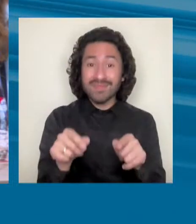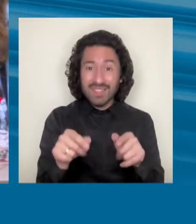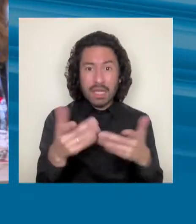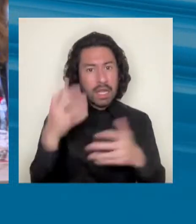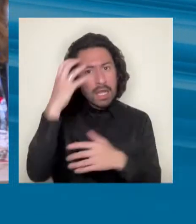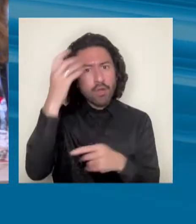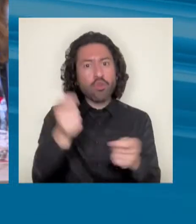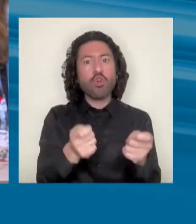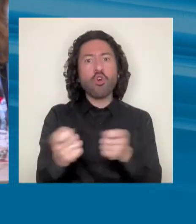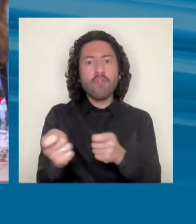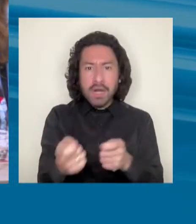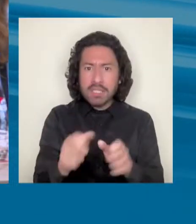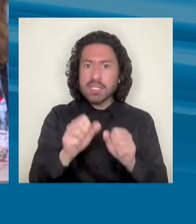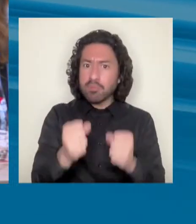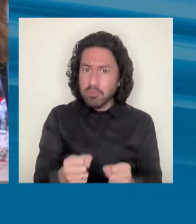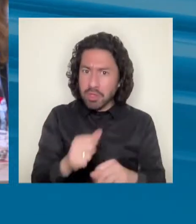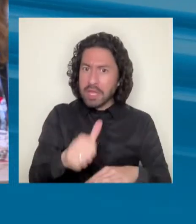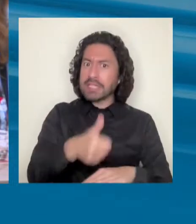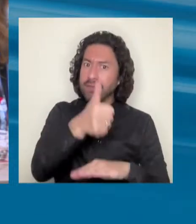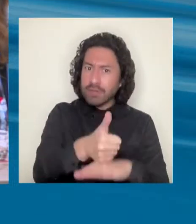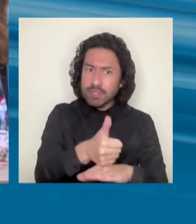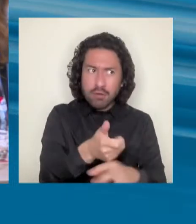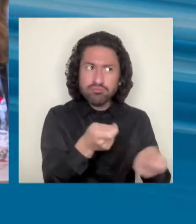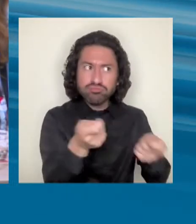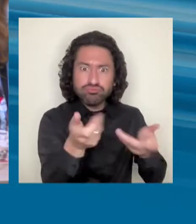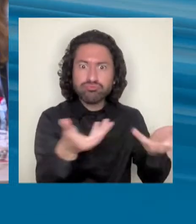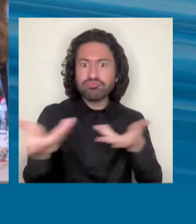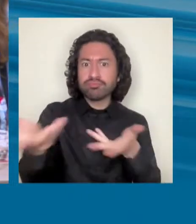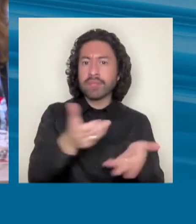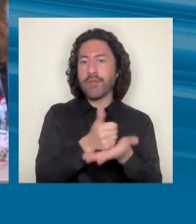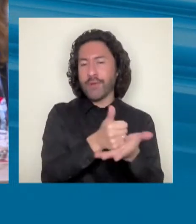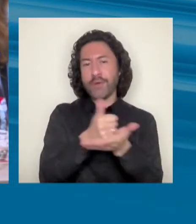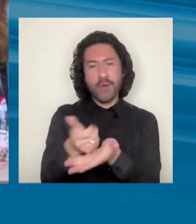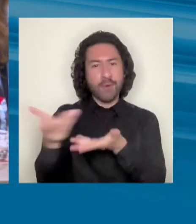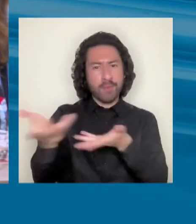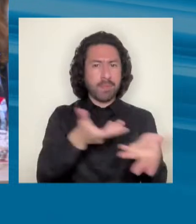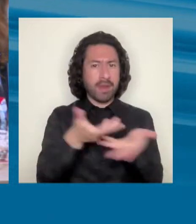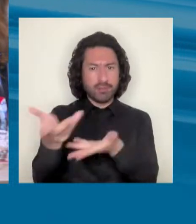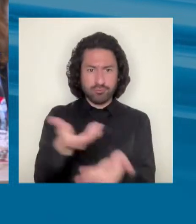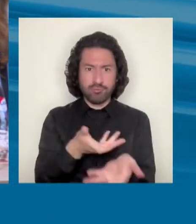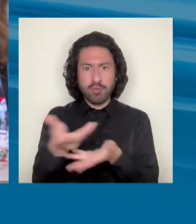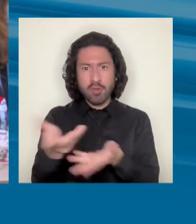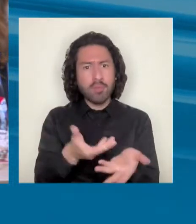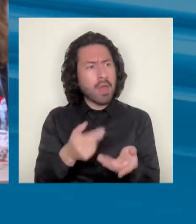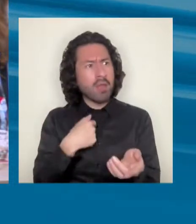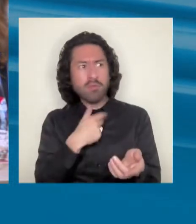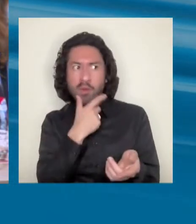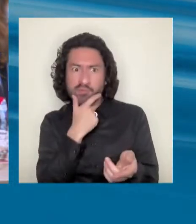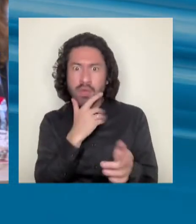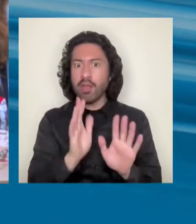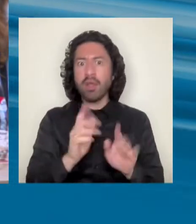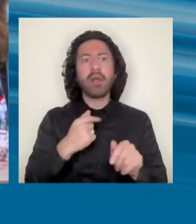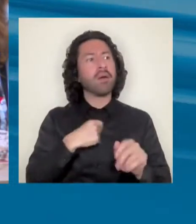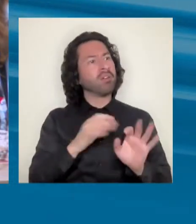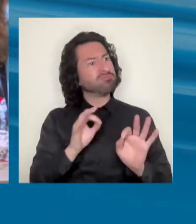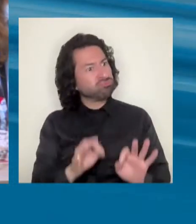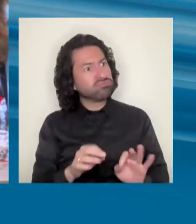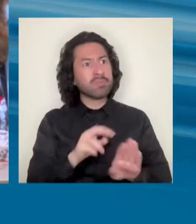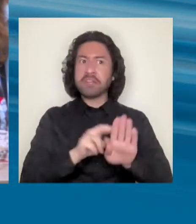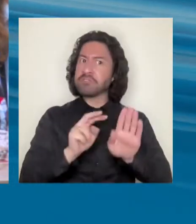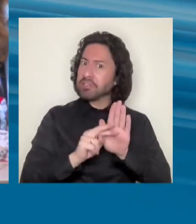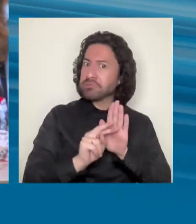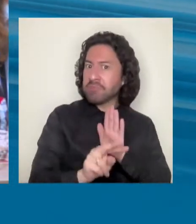as equals, upholding values of equity, mutual trust, transparency, and accountability over the next 10 years.